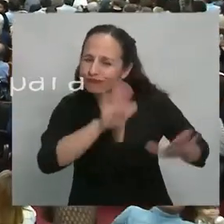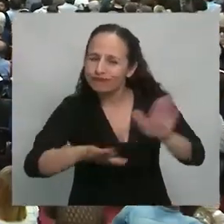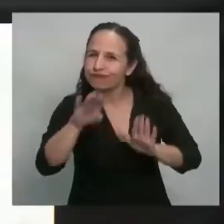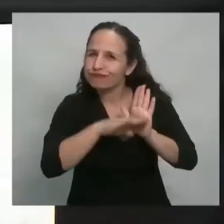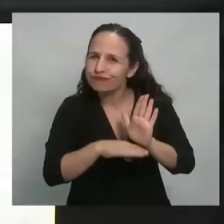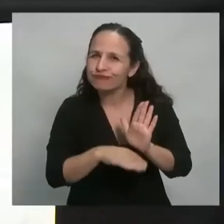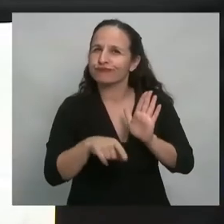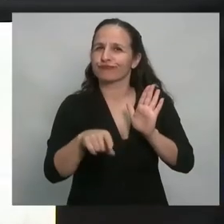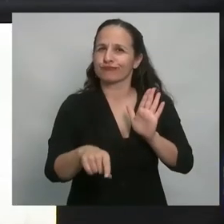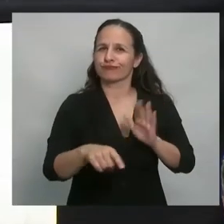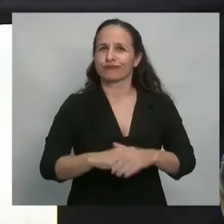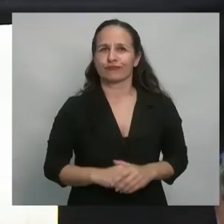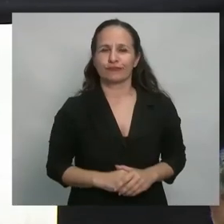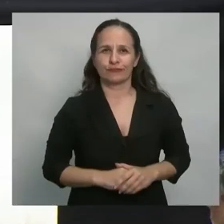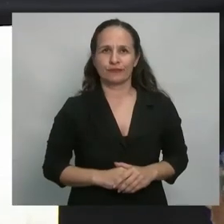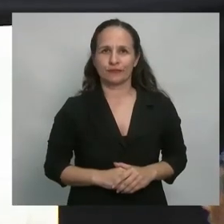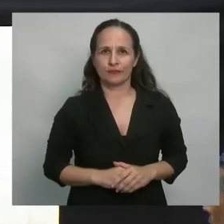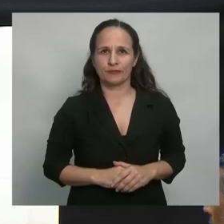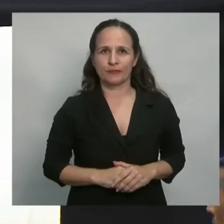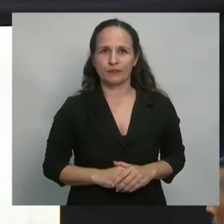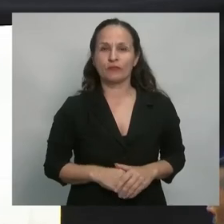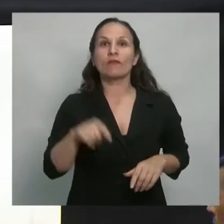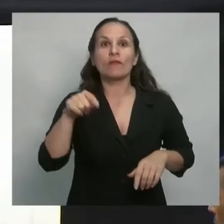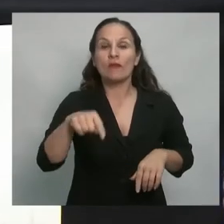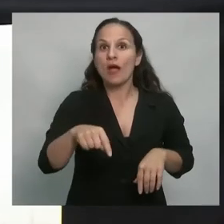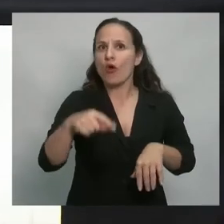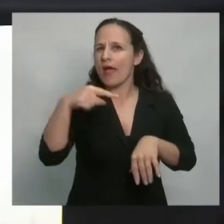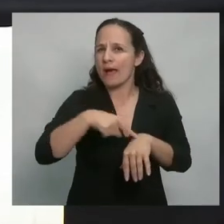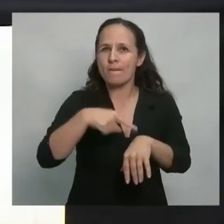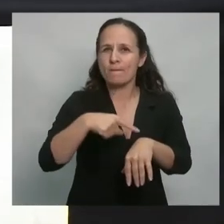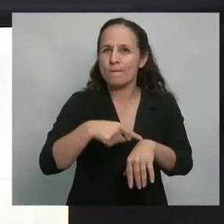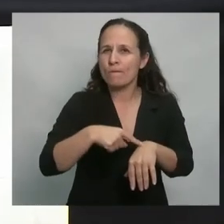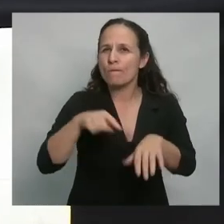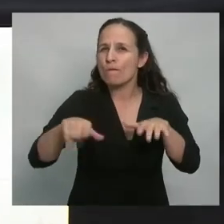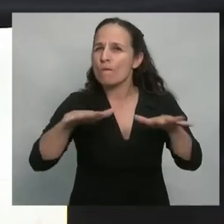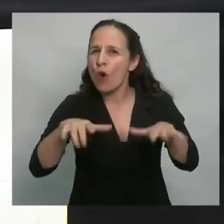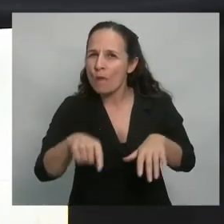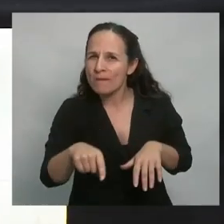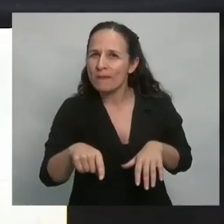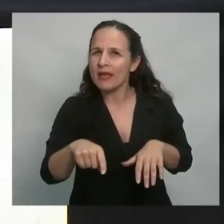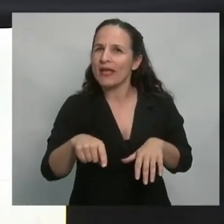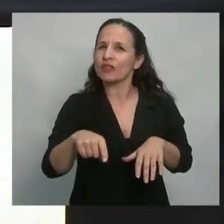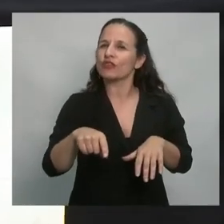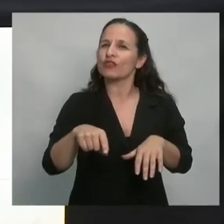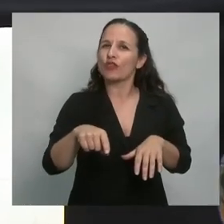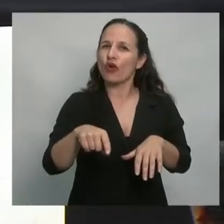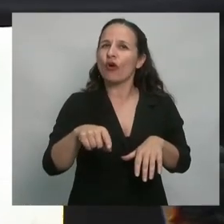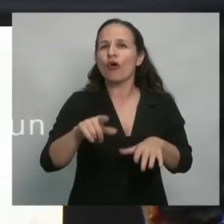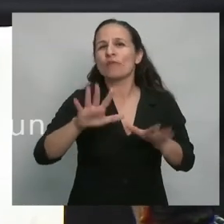We now unfold our programs at a time of renewed and more aggressive authoritarianism and